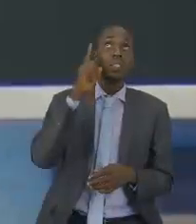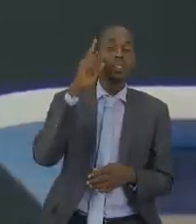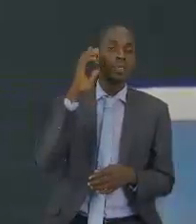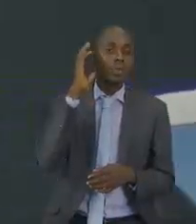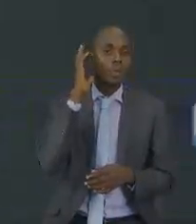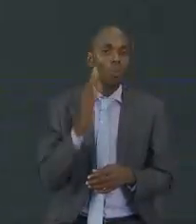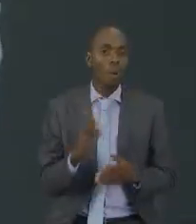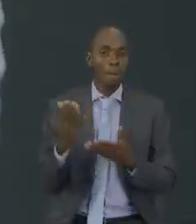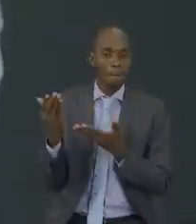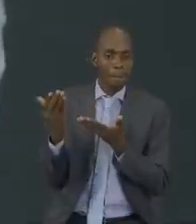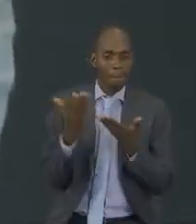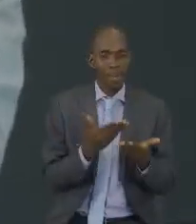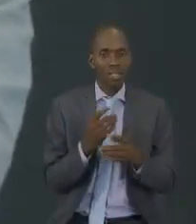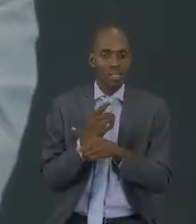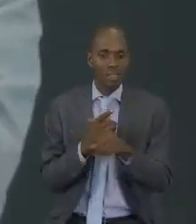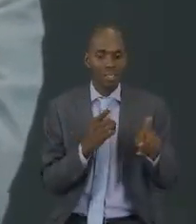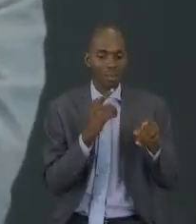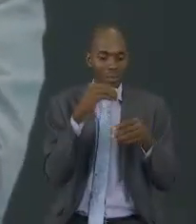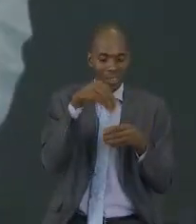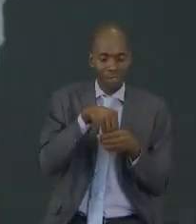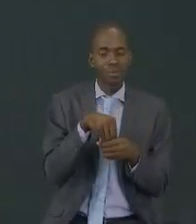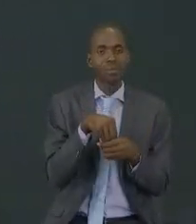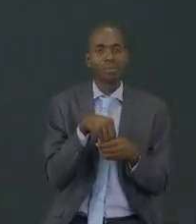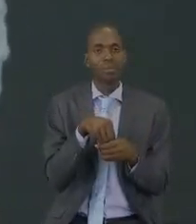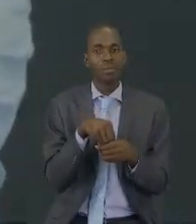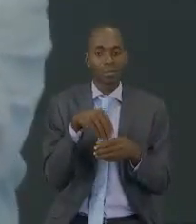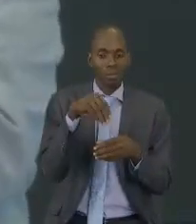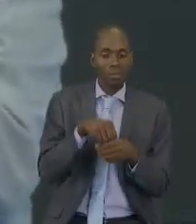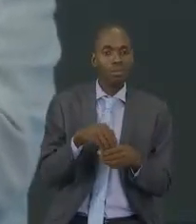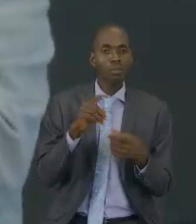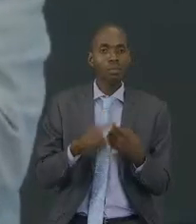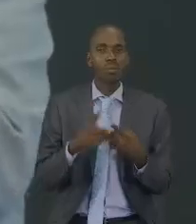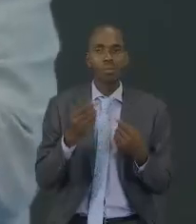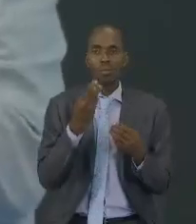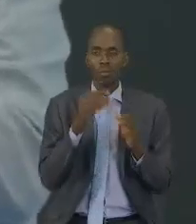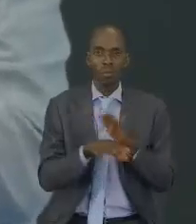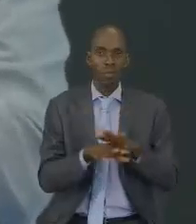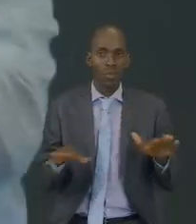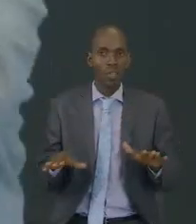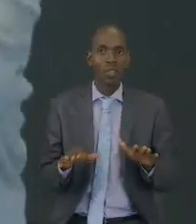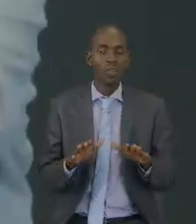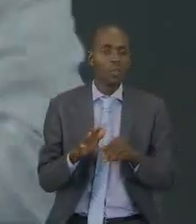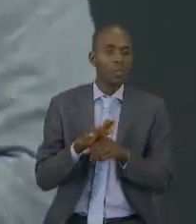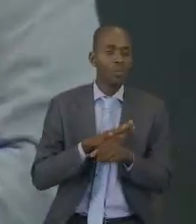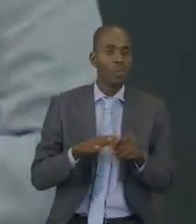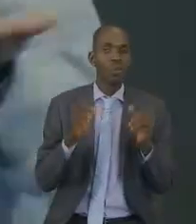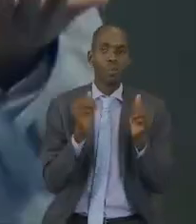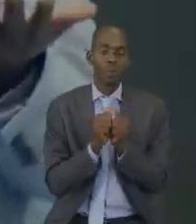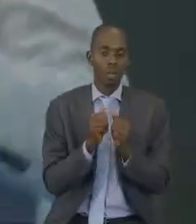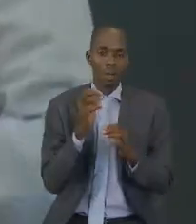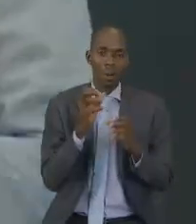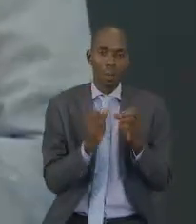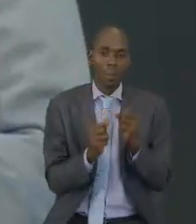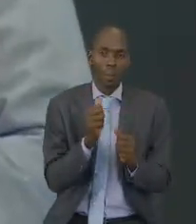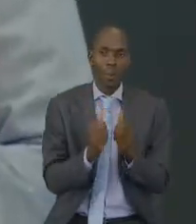them in into a land flowing with milk